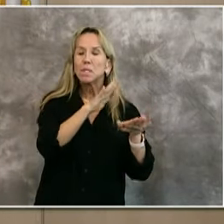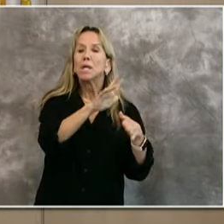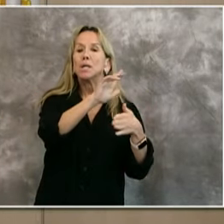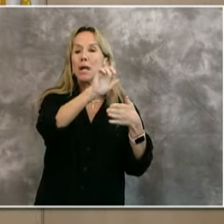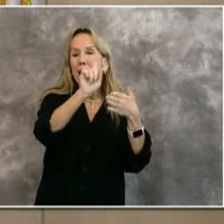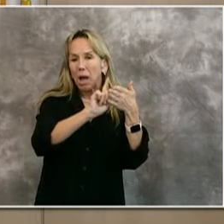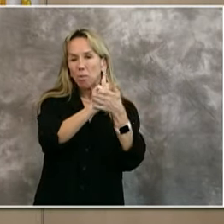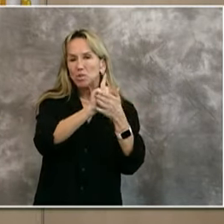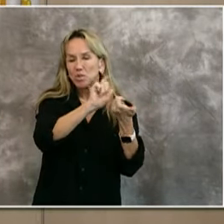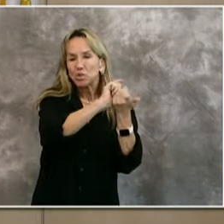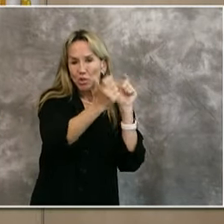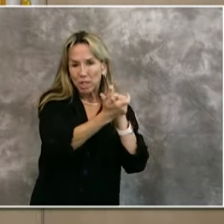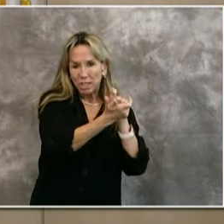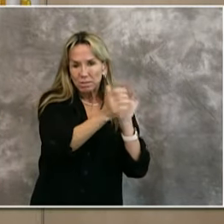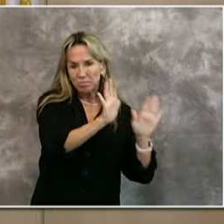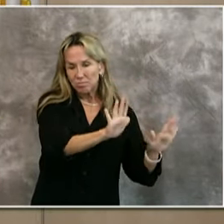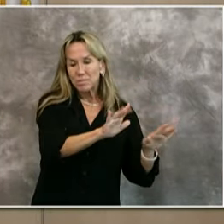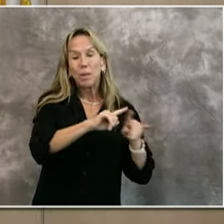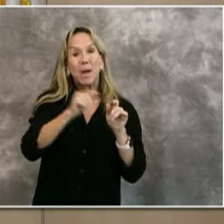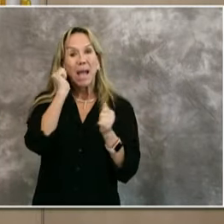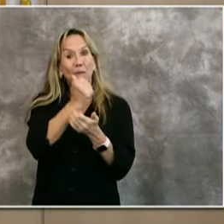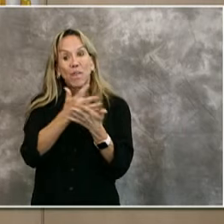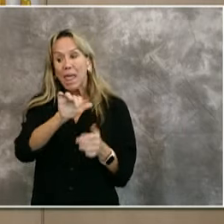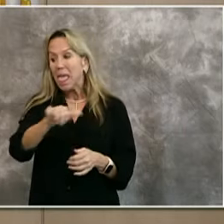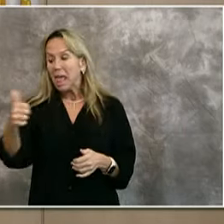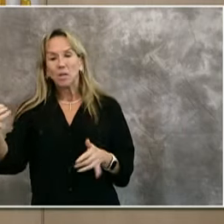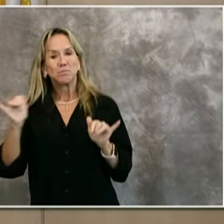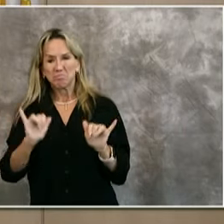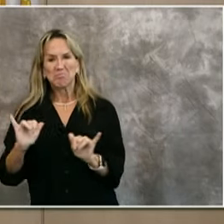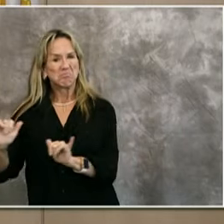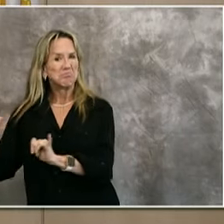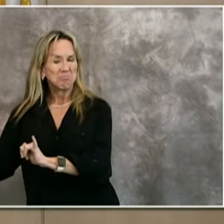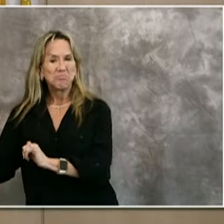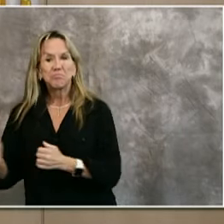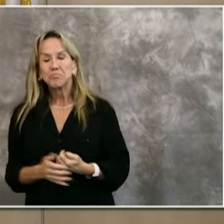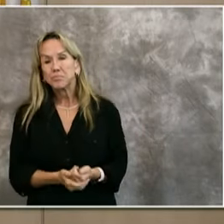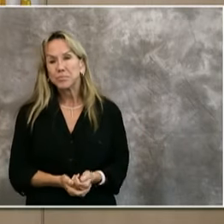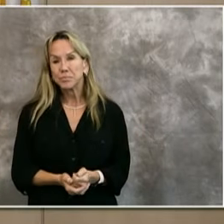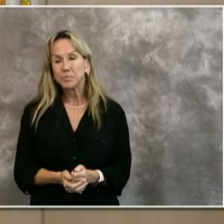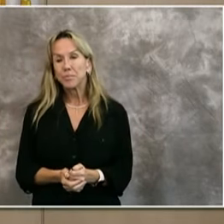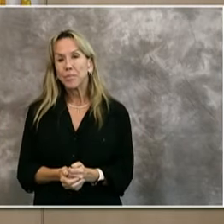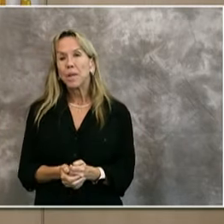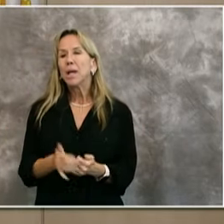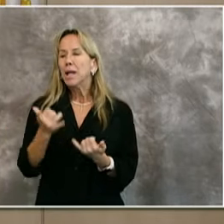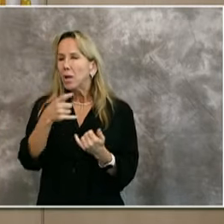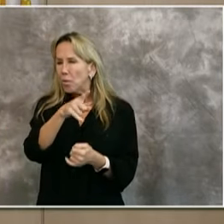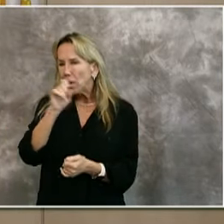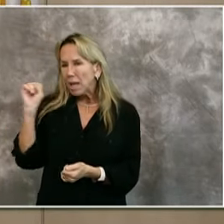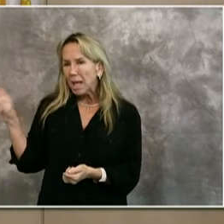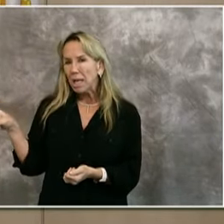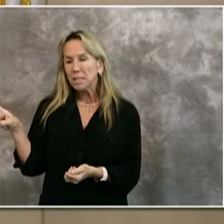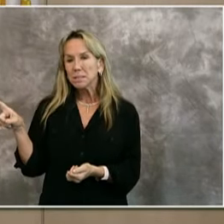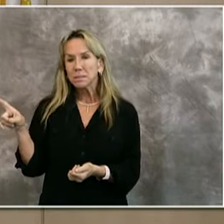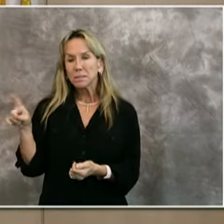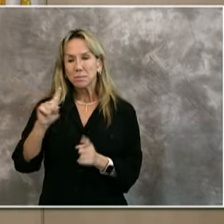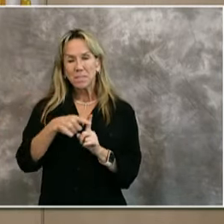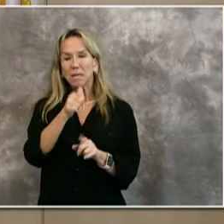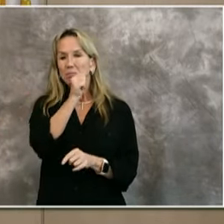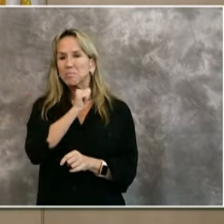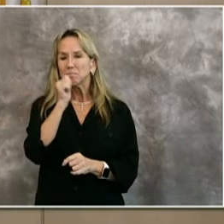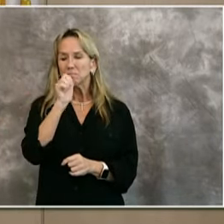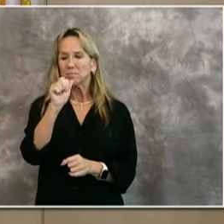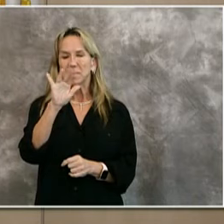Everything else actually continues as is already in place. Now, the question about